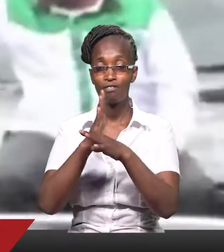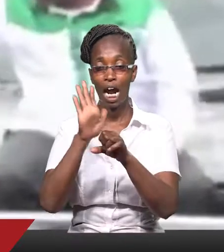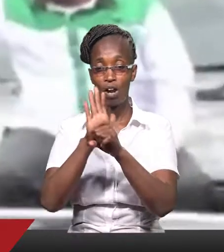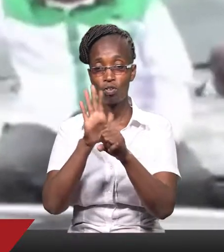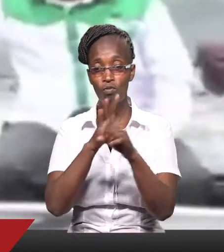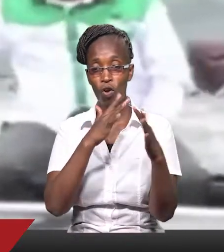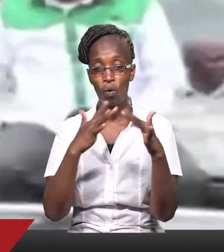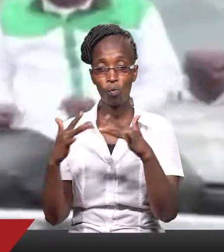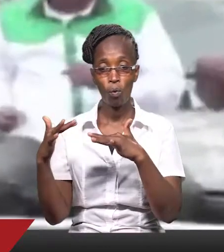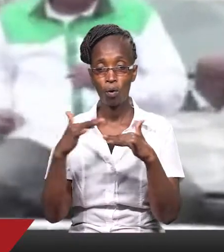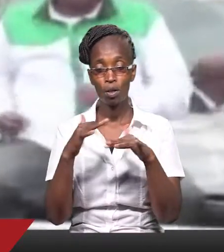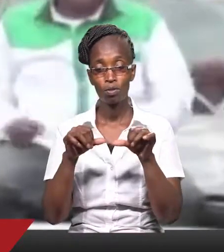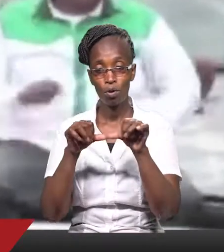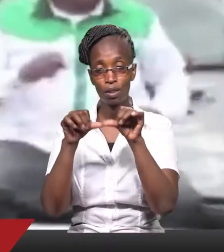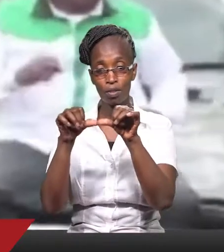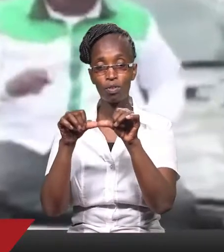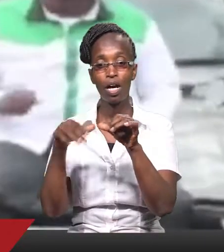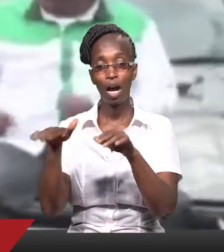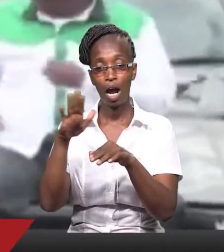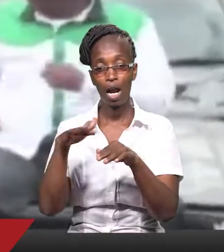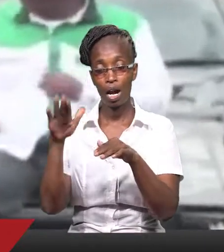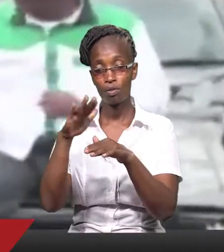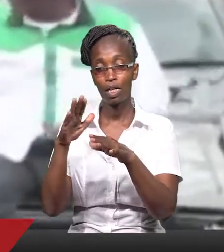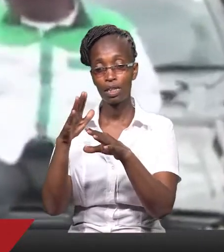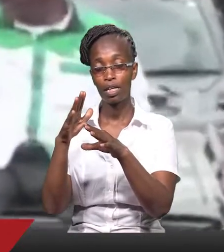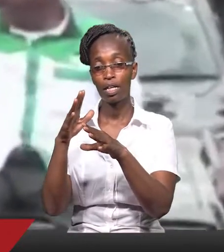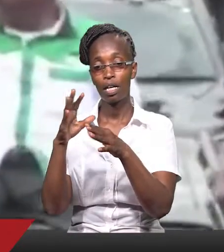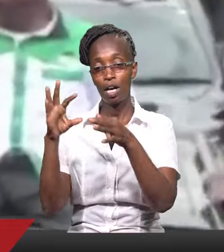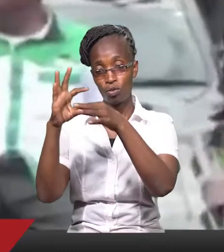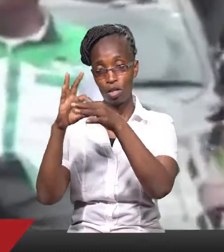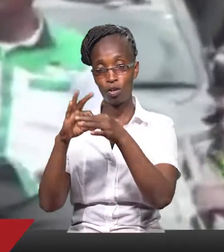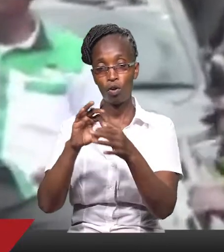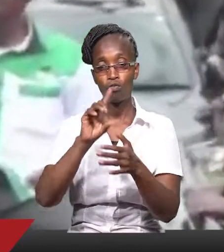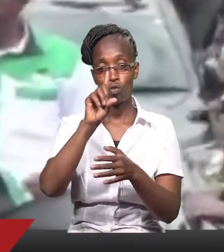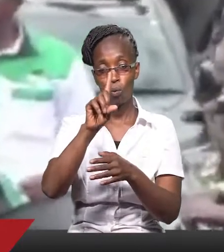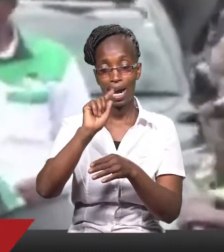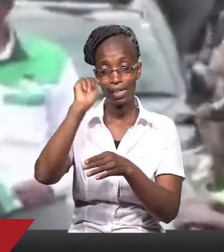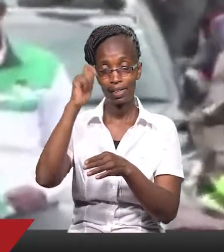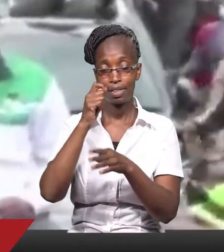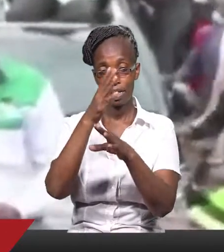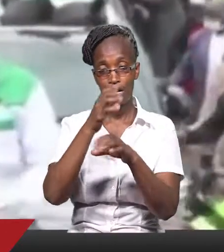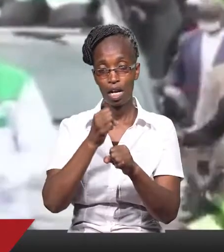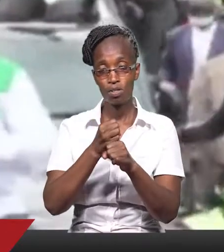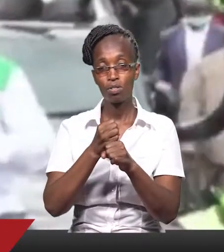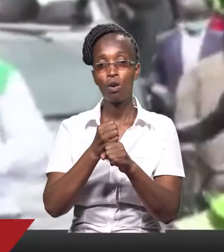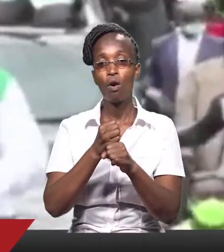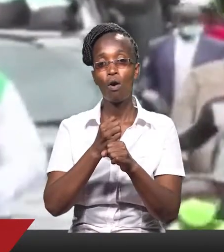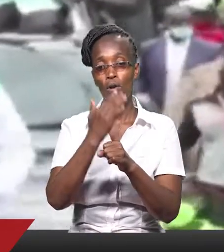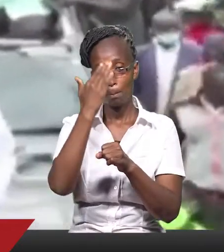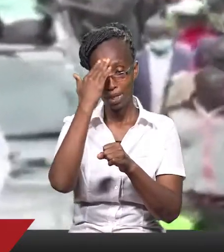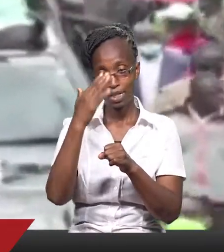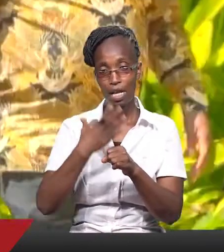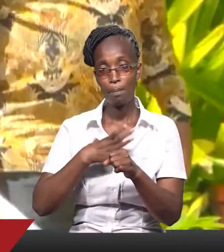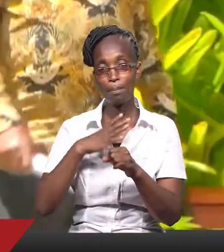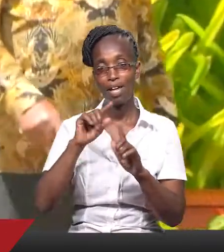Baada ya tetesi nyingi kutawala anga kuwepo na bonde katika muungano wa One Kenya Alliance, Jumatano